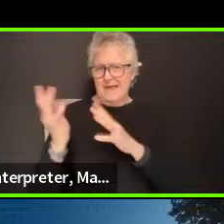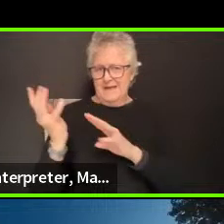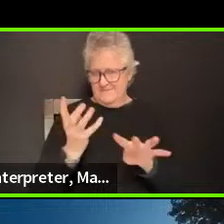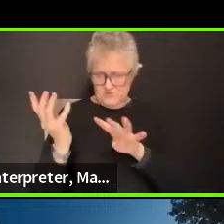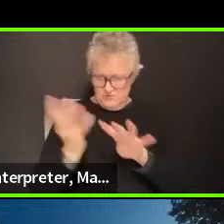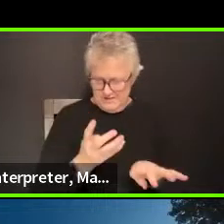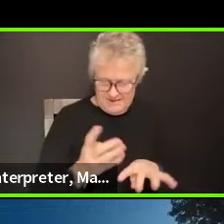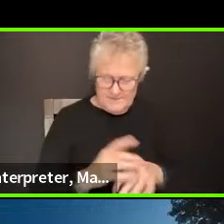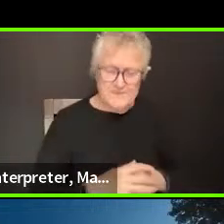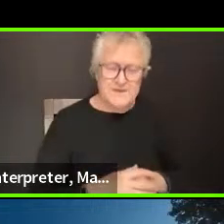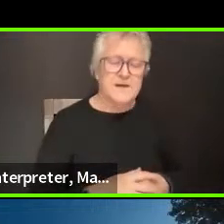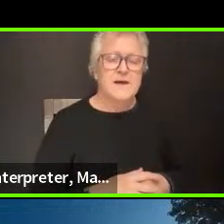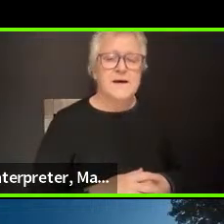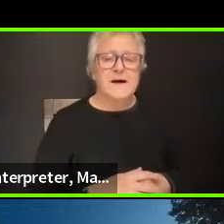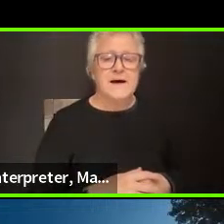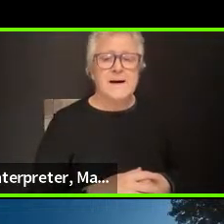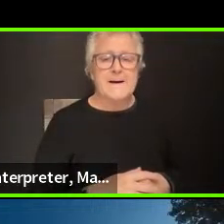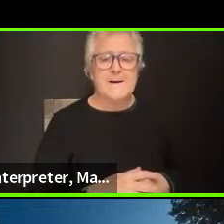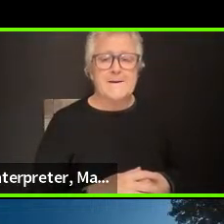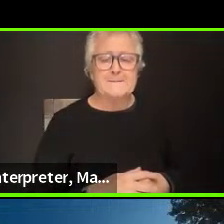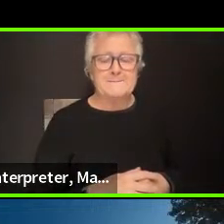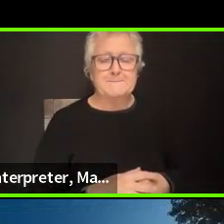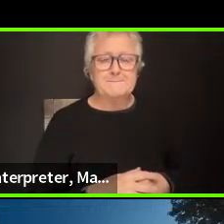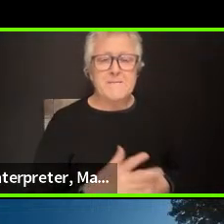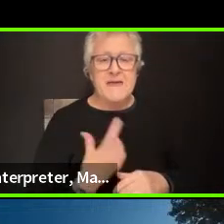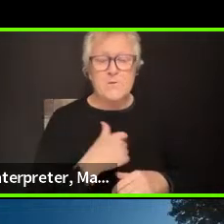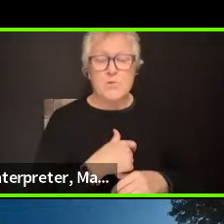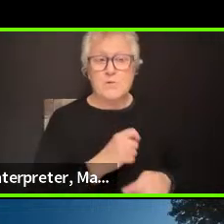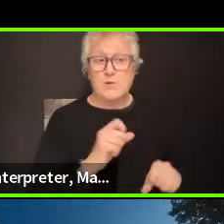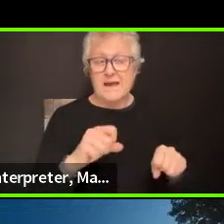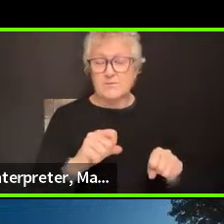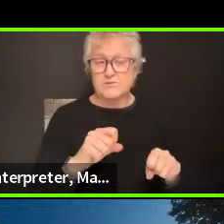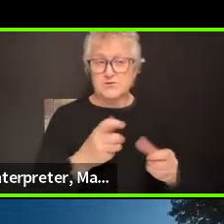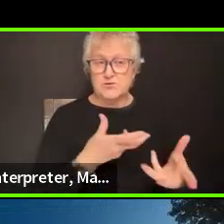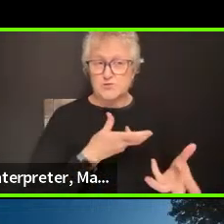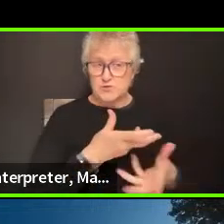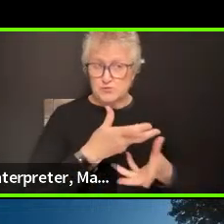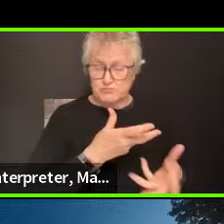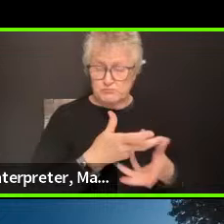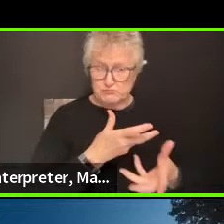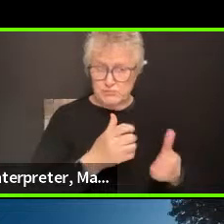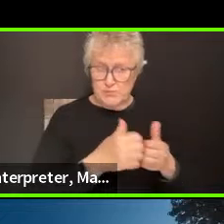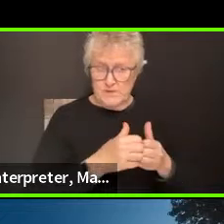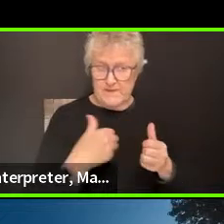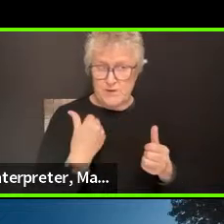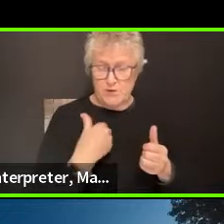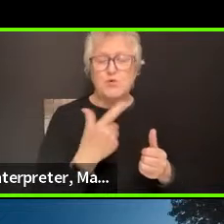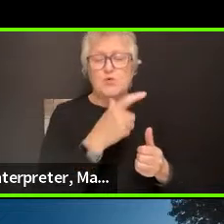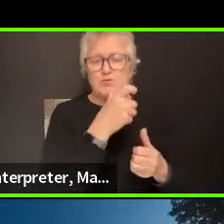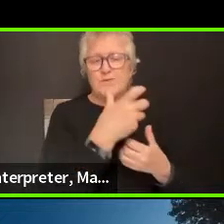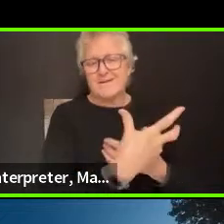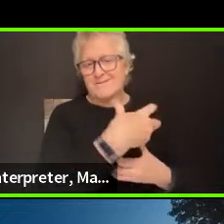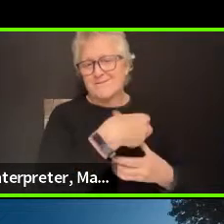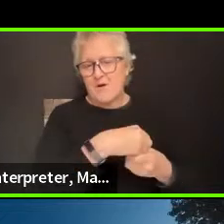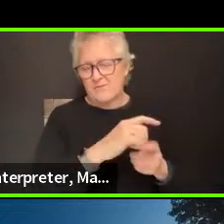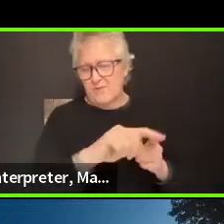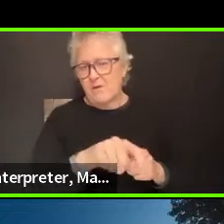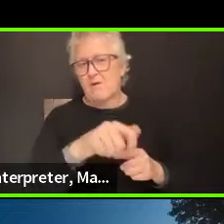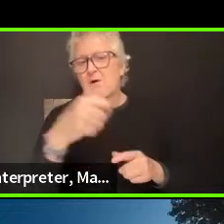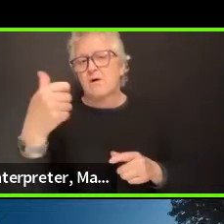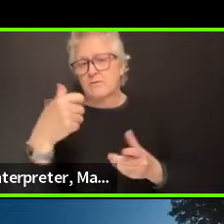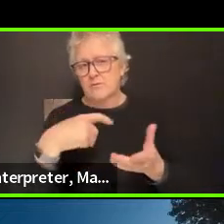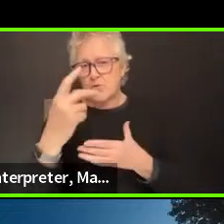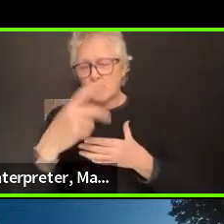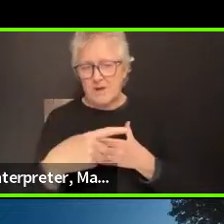team collaborated with youth who have engaged with the program in other ways to really design what this would look like for